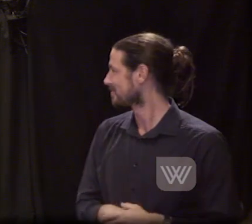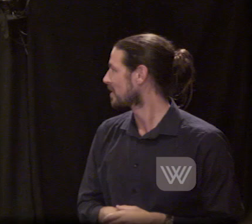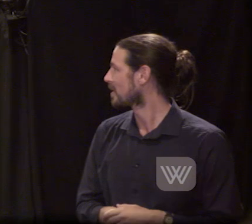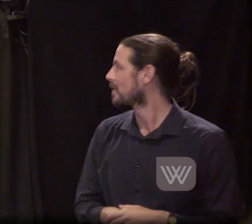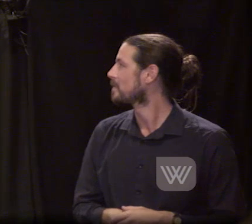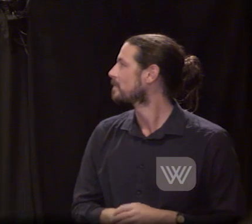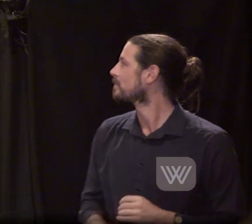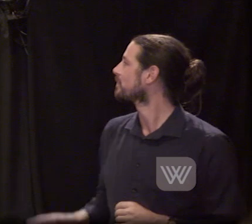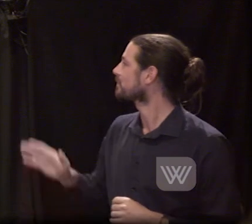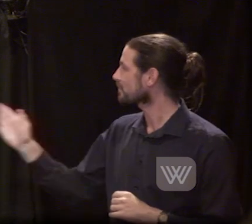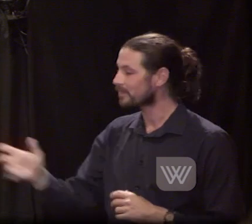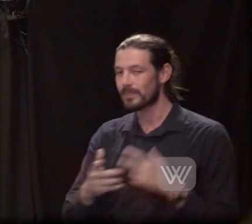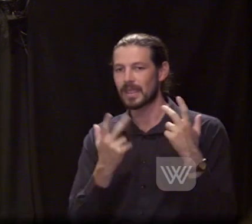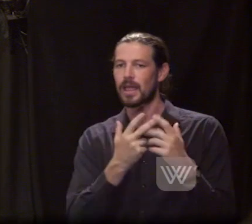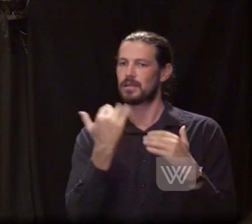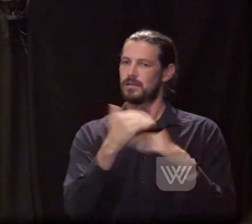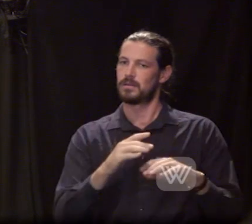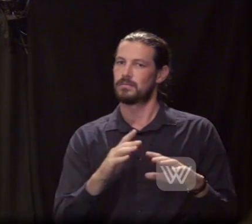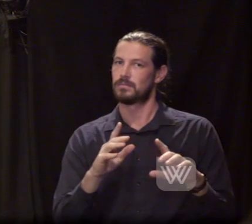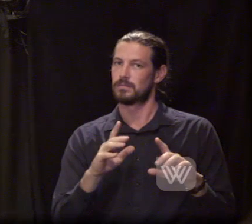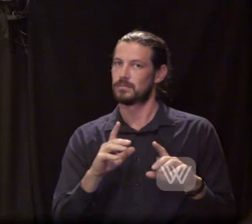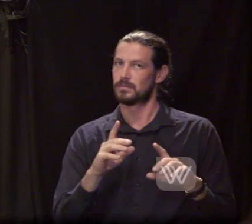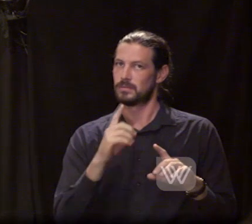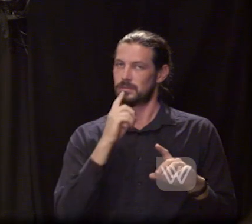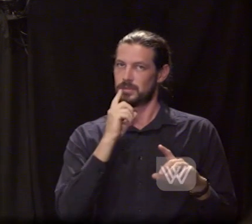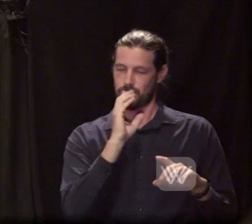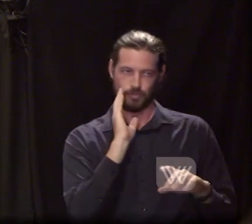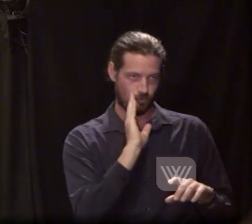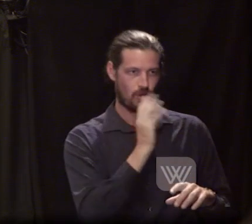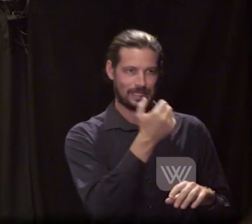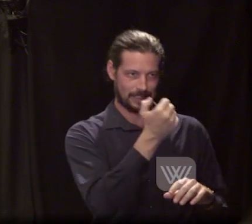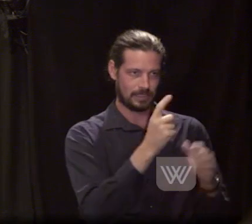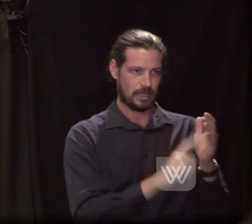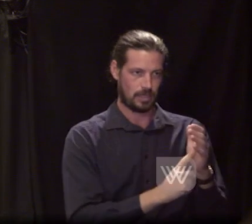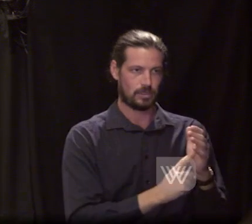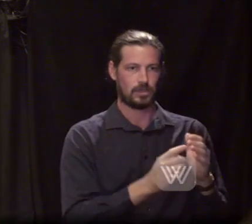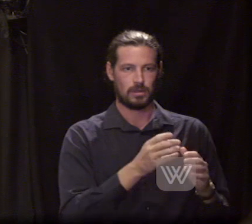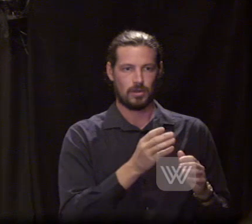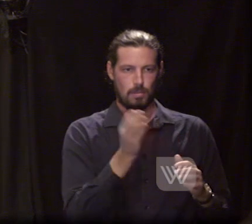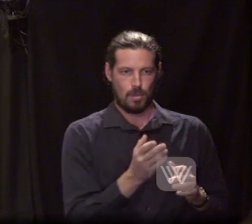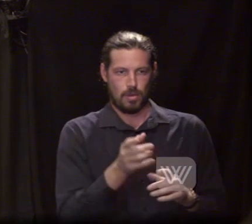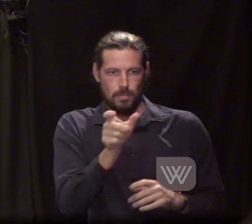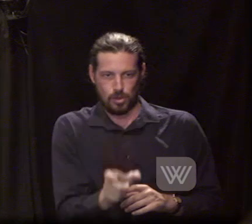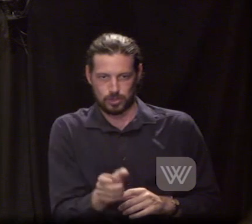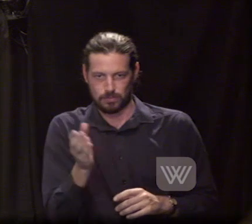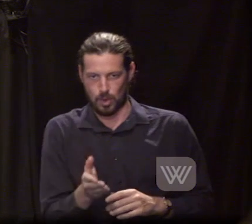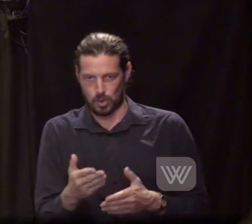The other water restrictions, as you mentioned, 16 liters per person per day. It's clearly going to limit the amount of